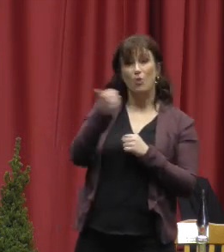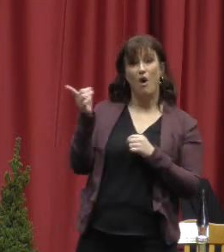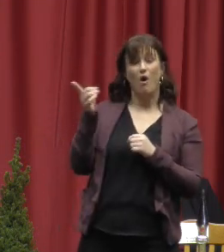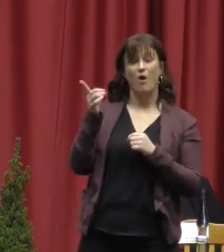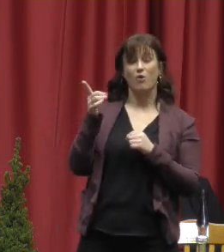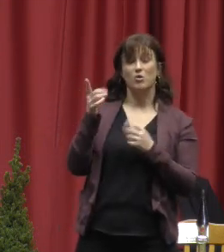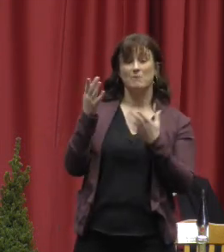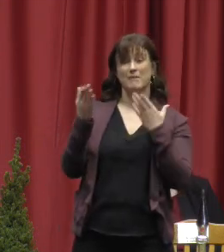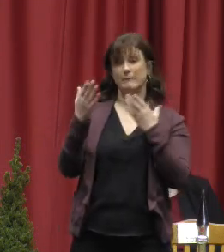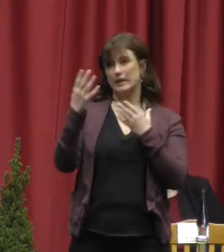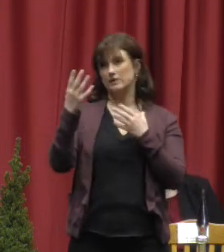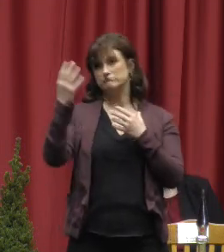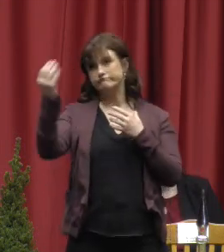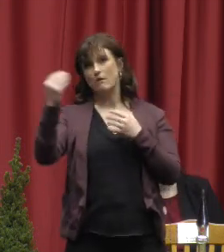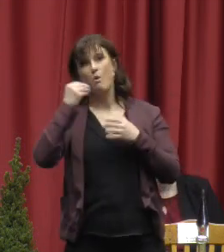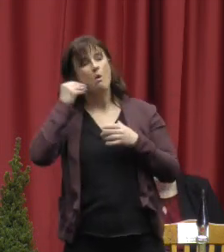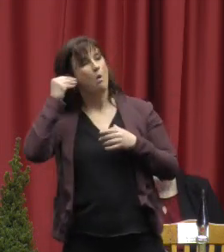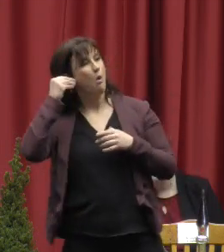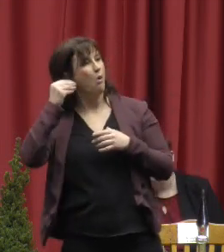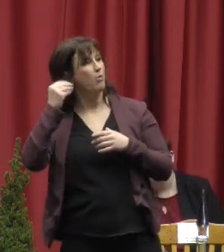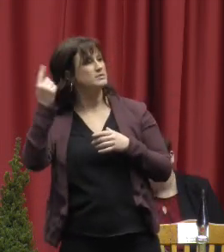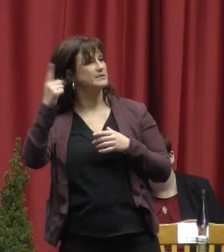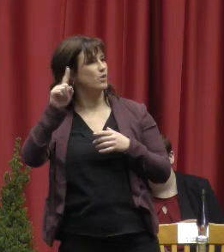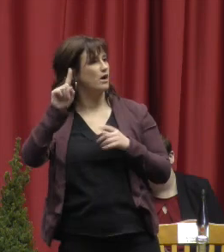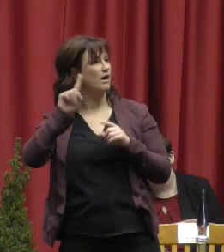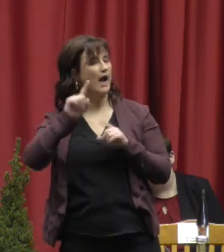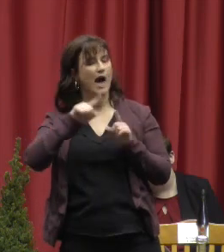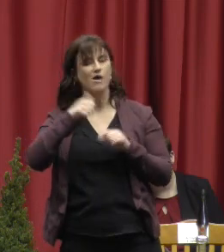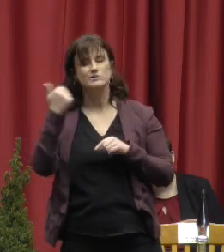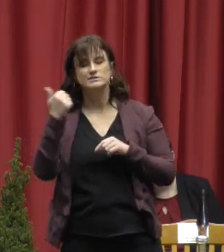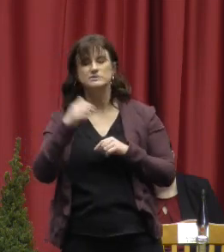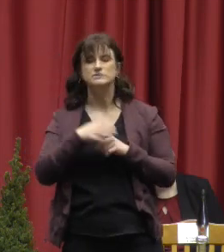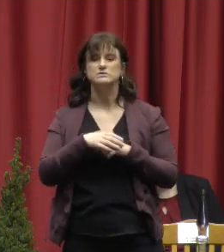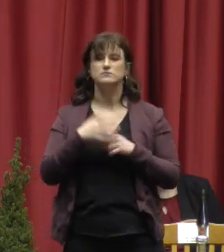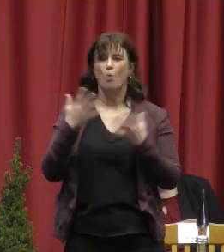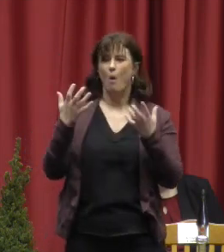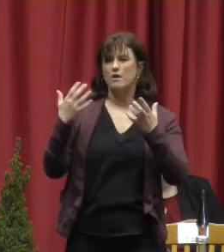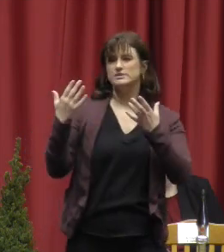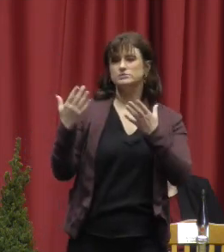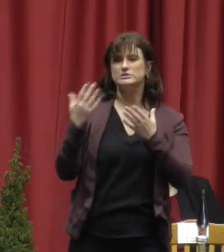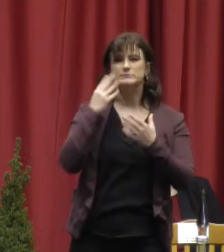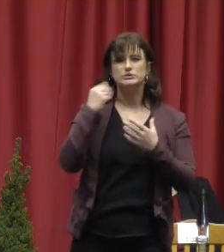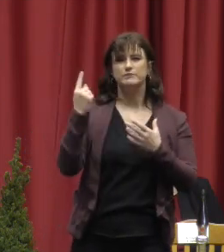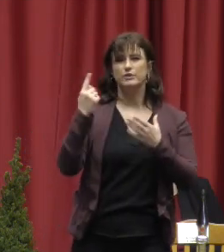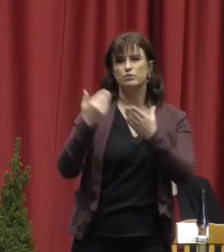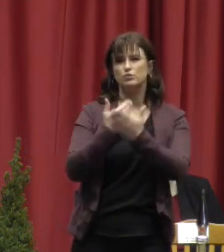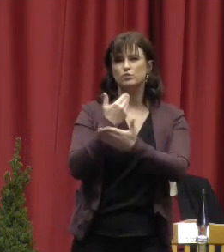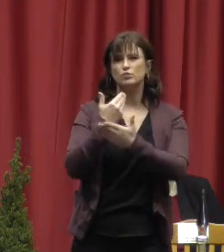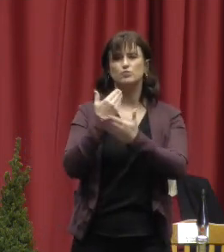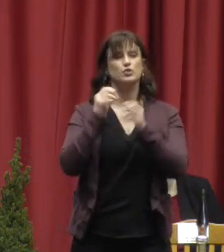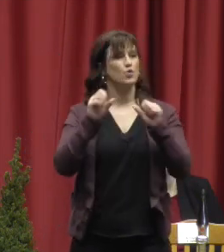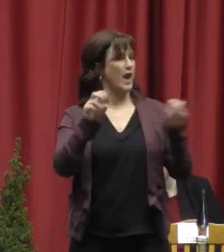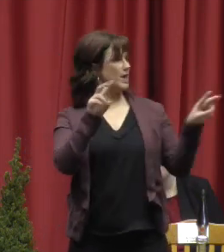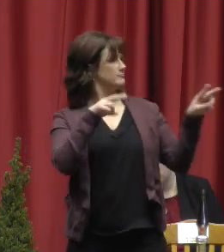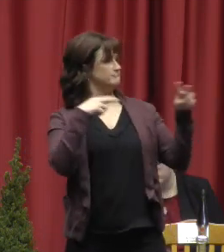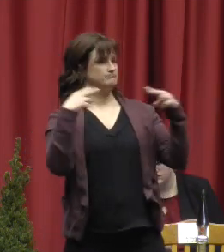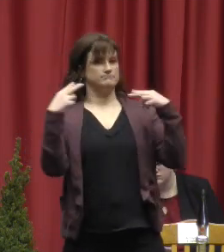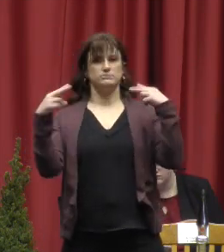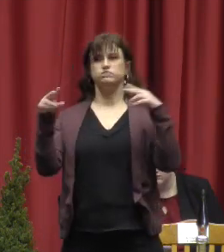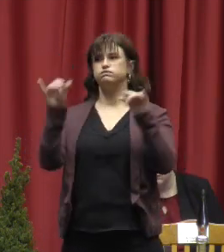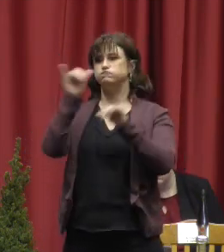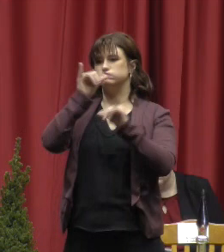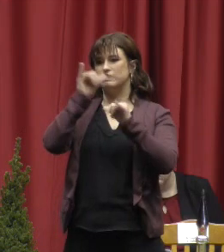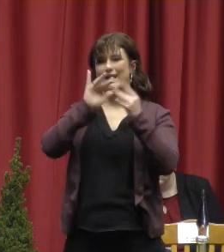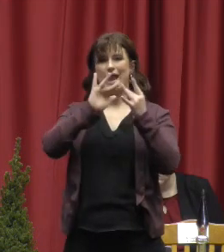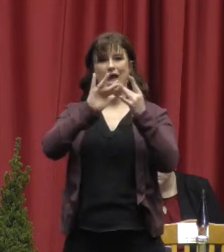state or are looking to experience something new, look around the room, up here on stage, and know that you have a strong network and support